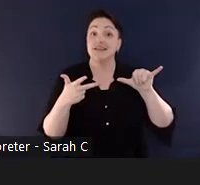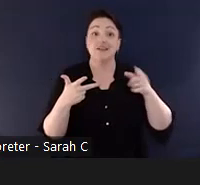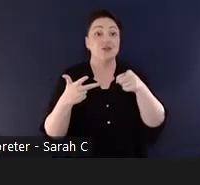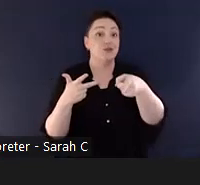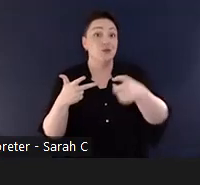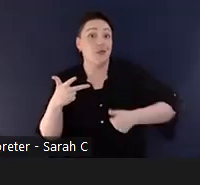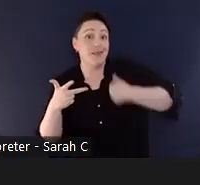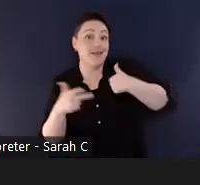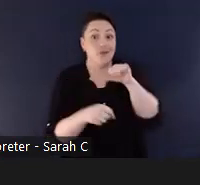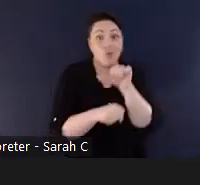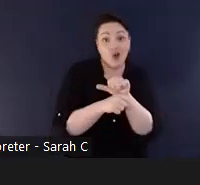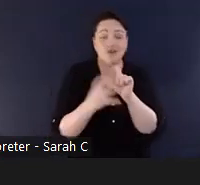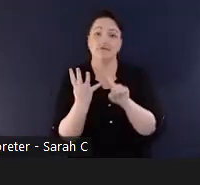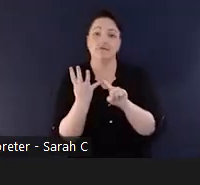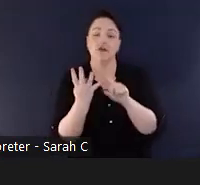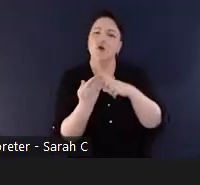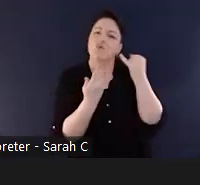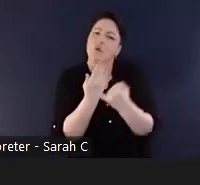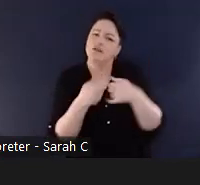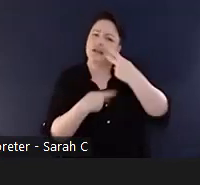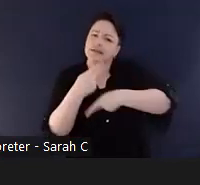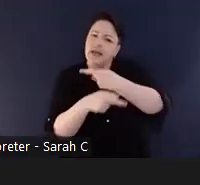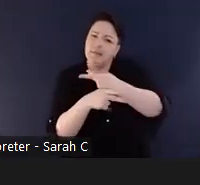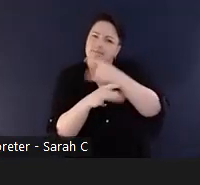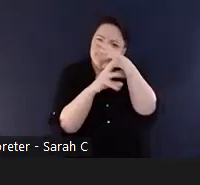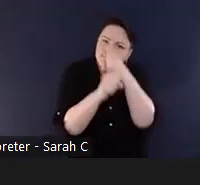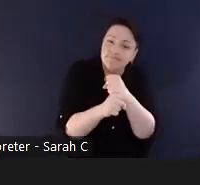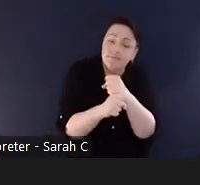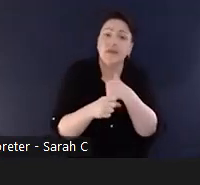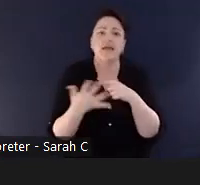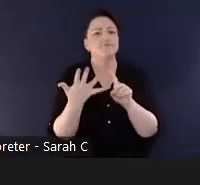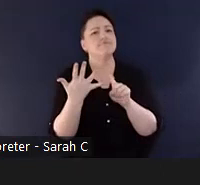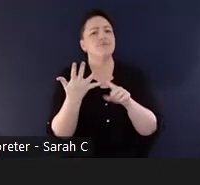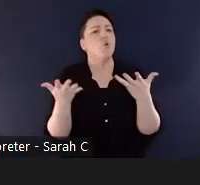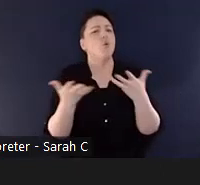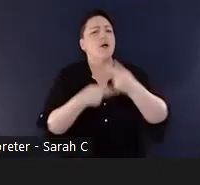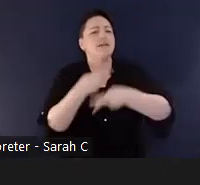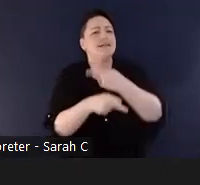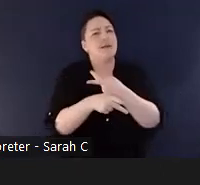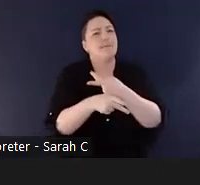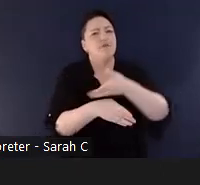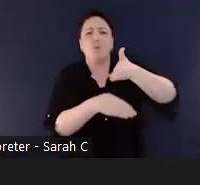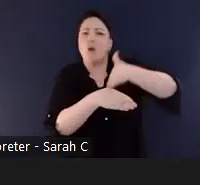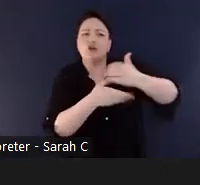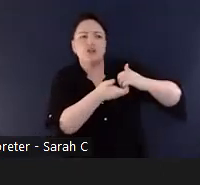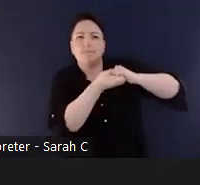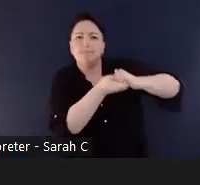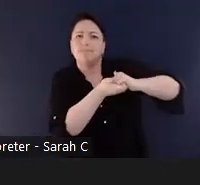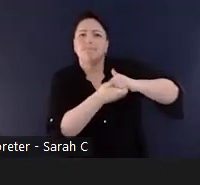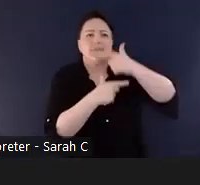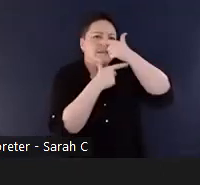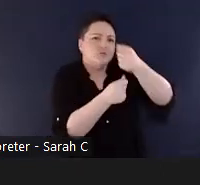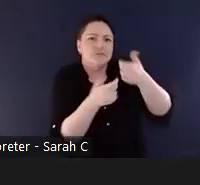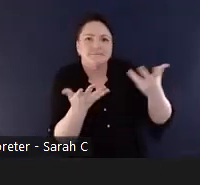in, and the kind of partnership that you might be looking for. And as you learn more about this call, like